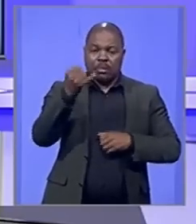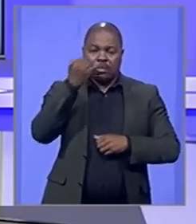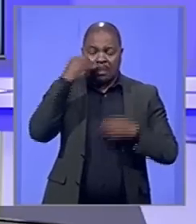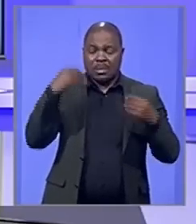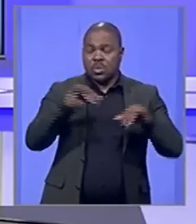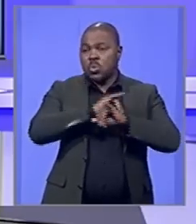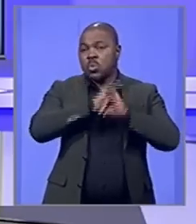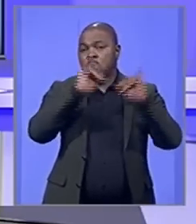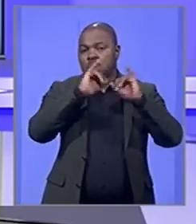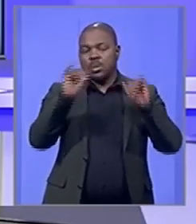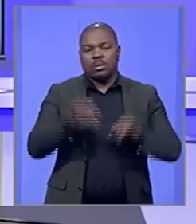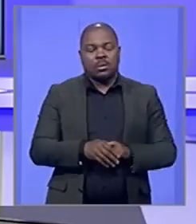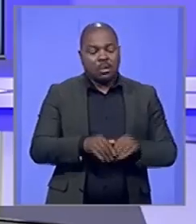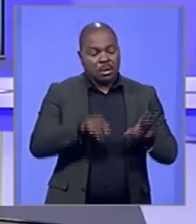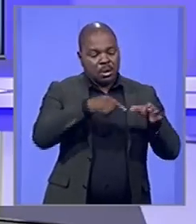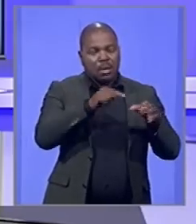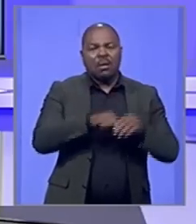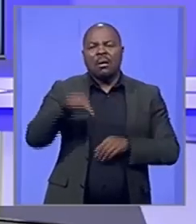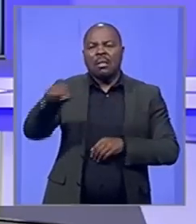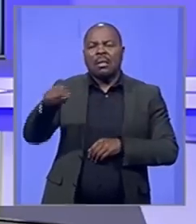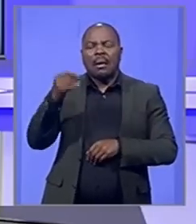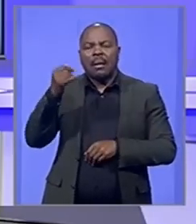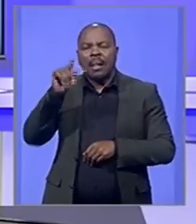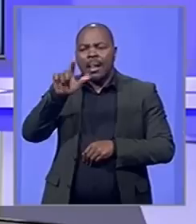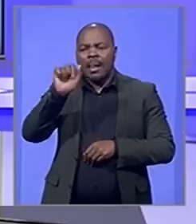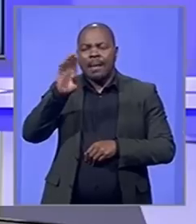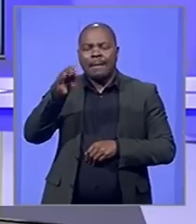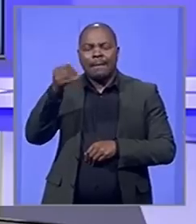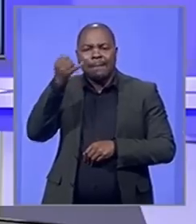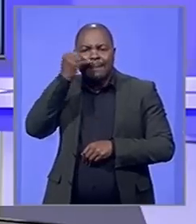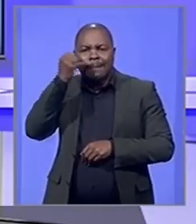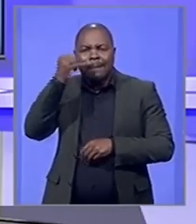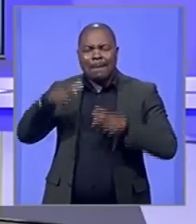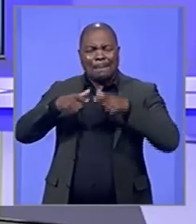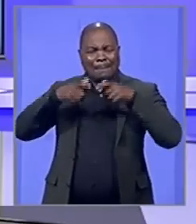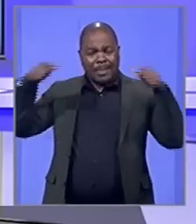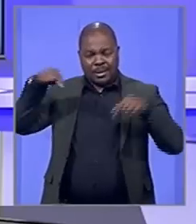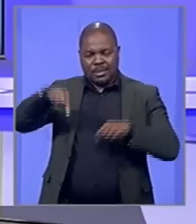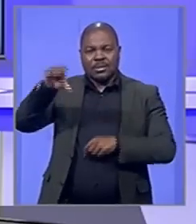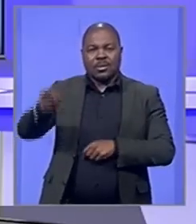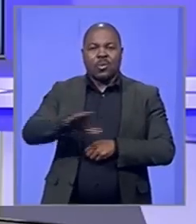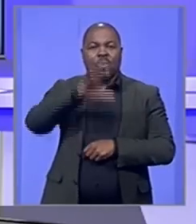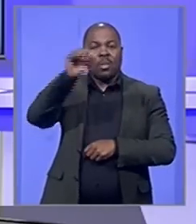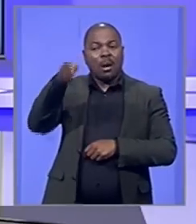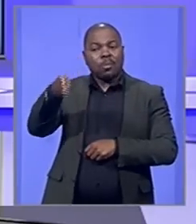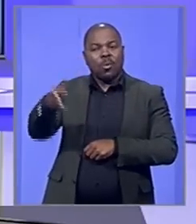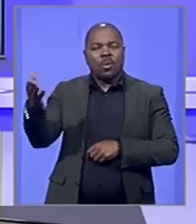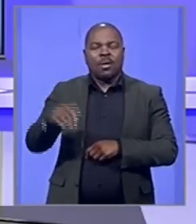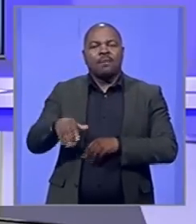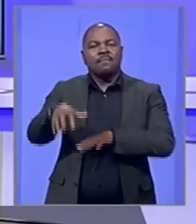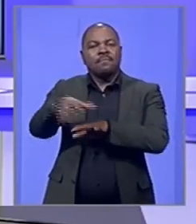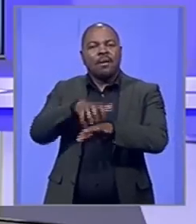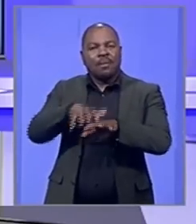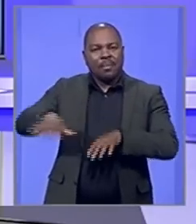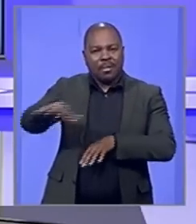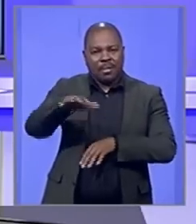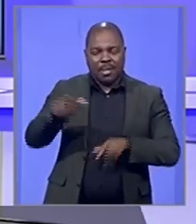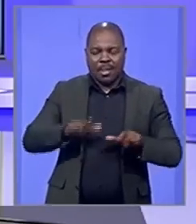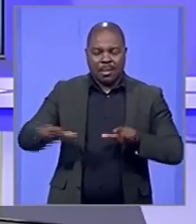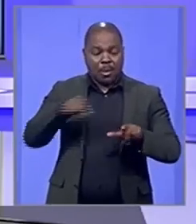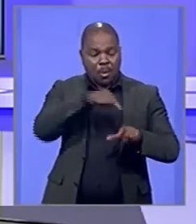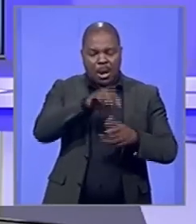The Hawks e phatlaladitse laboratory ya diritibatsi e kgolo go gaisa mo nageng kwa polaseng gaufi le Groblersdal